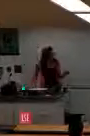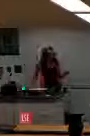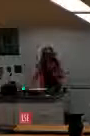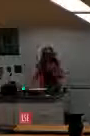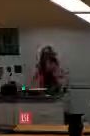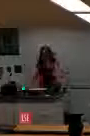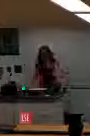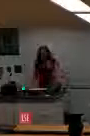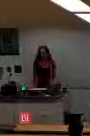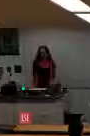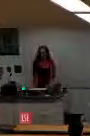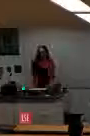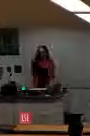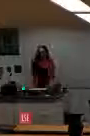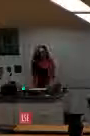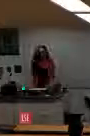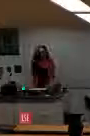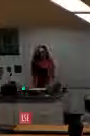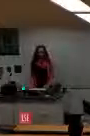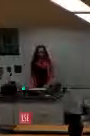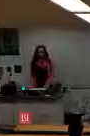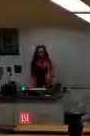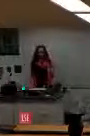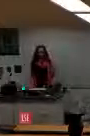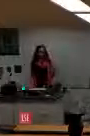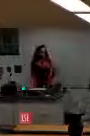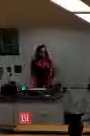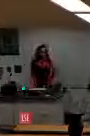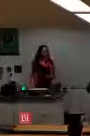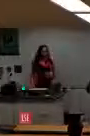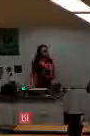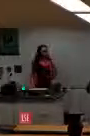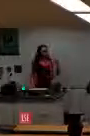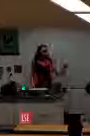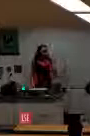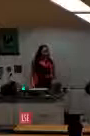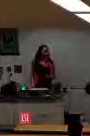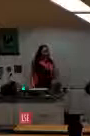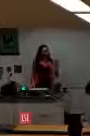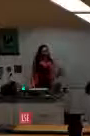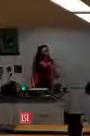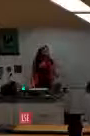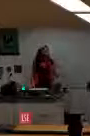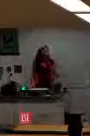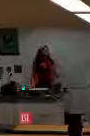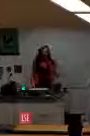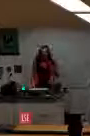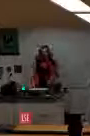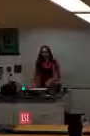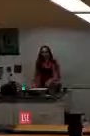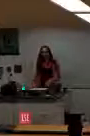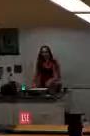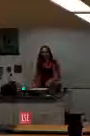to be English speaking because it's an international audience that needs to be convinced. They tend to be of, certain skin colors, they tend to be of